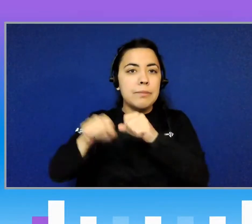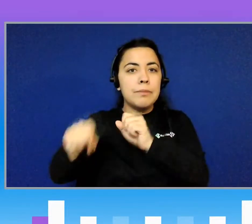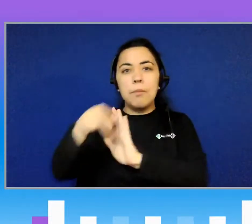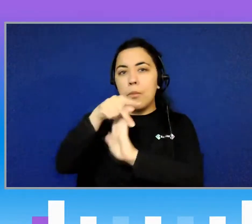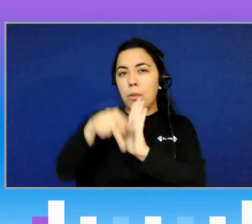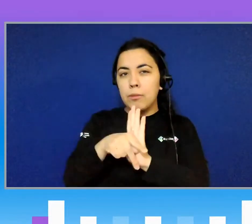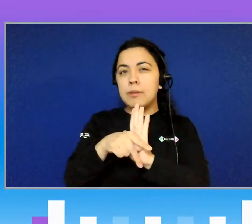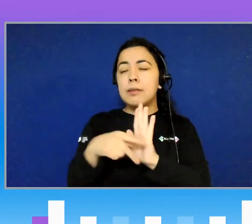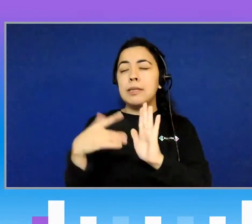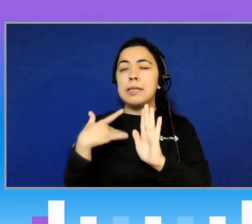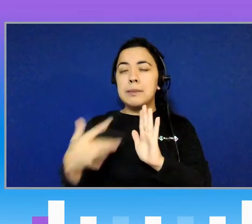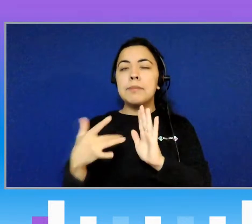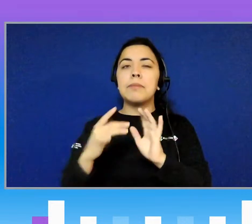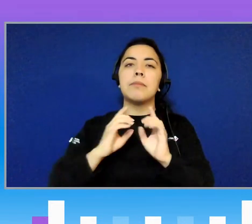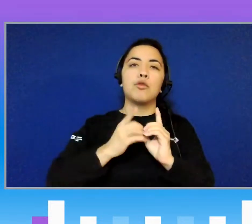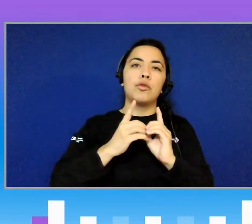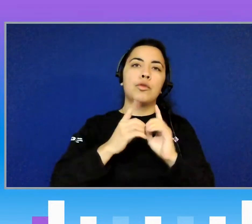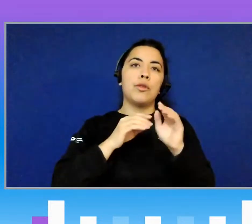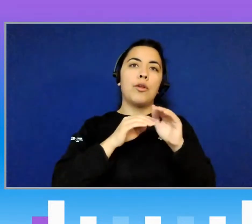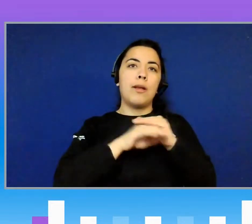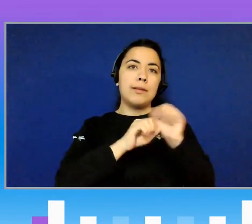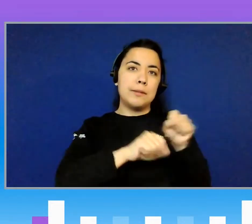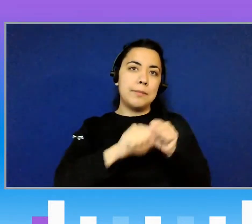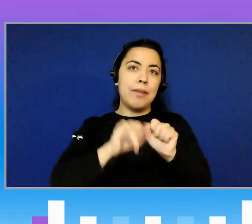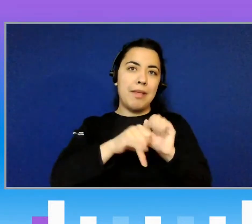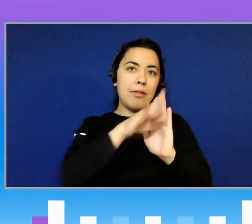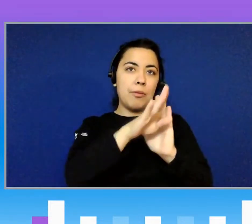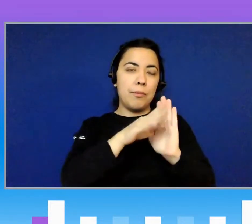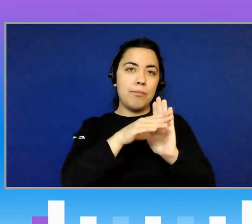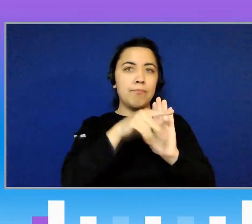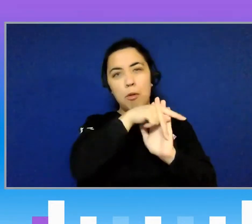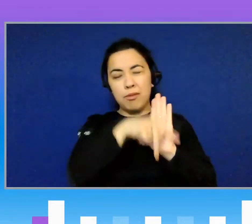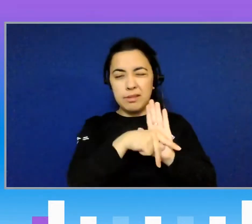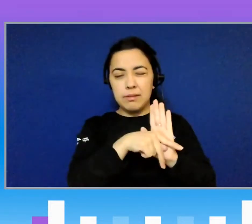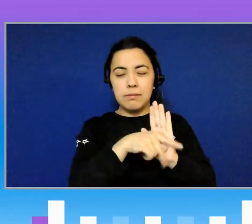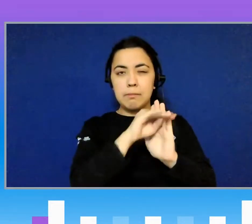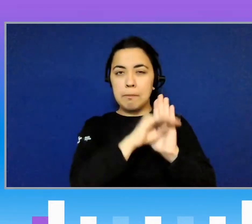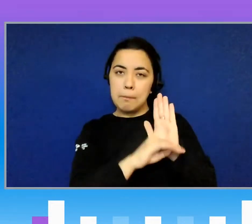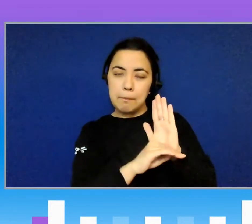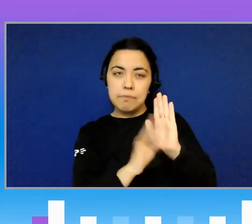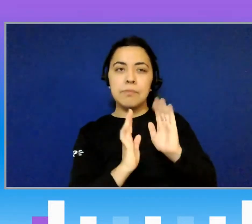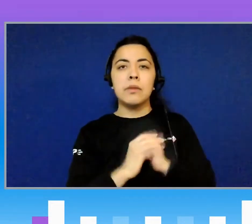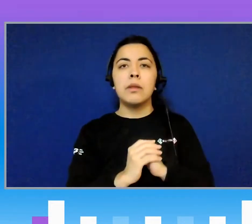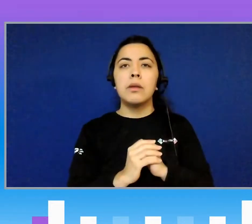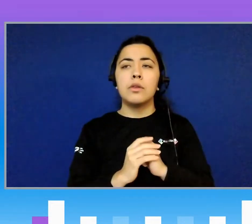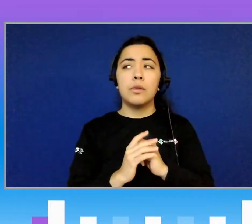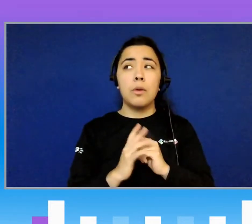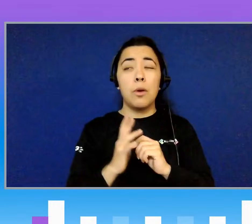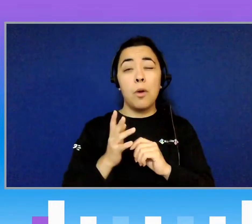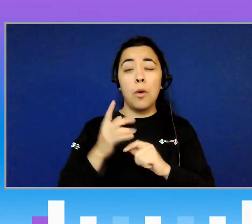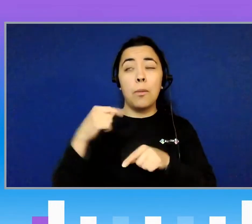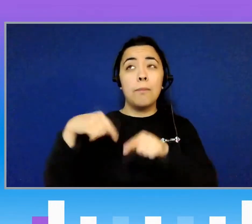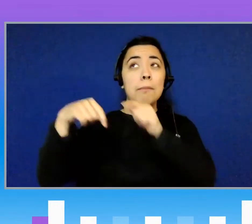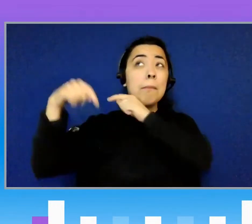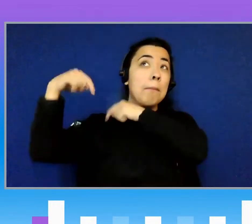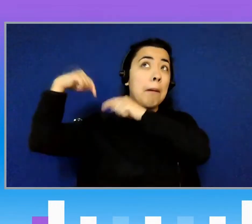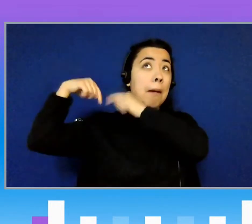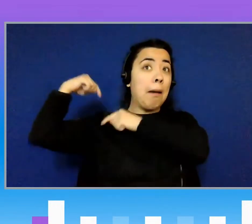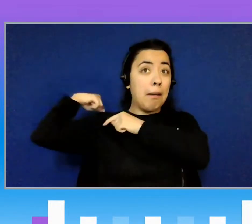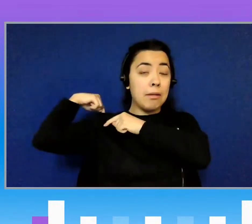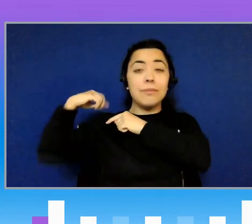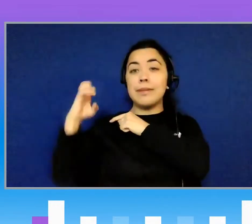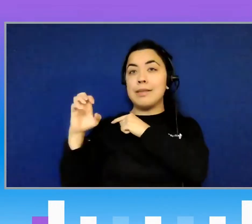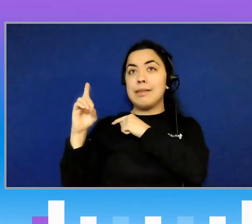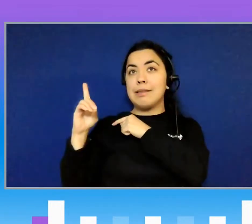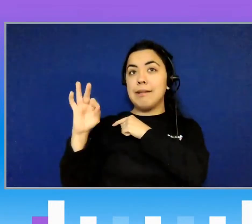mostly digital accessibility policies. So going a little bit back in history, EDF was founded in